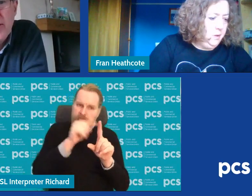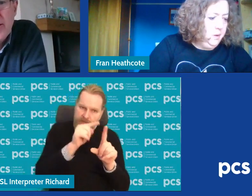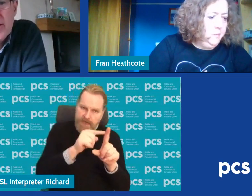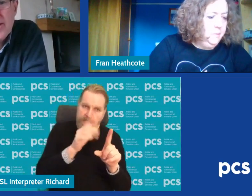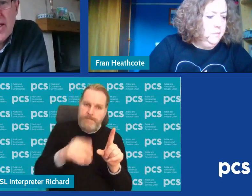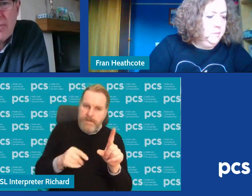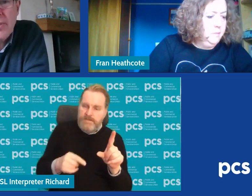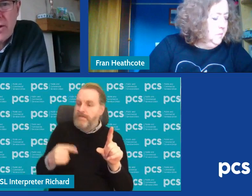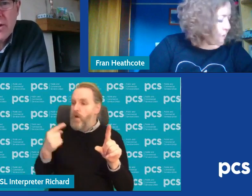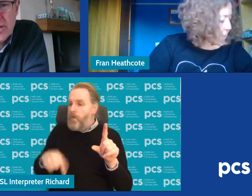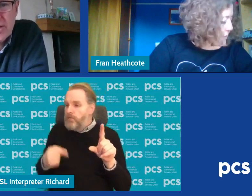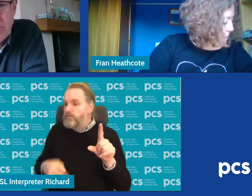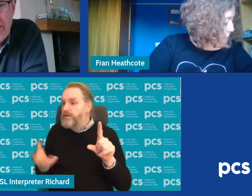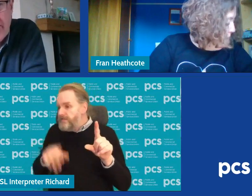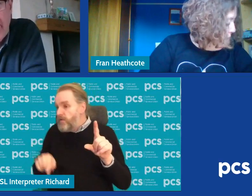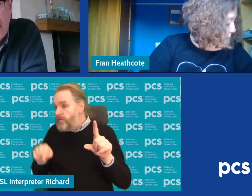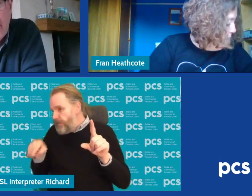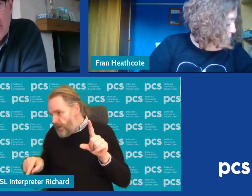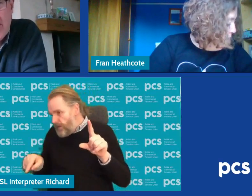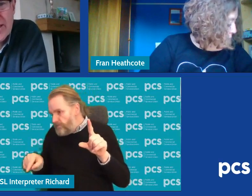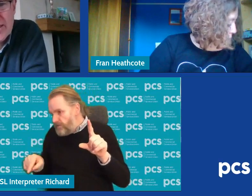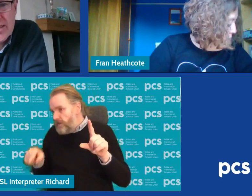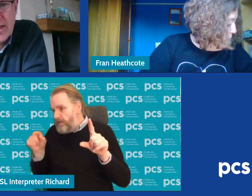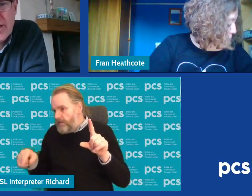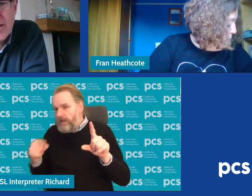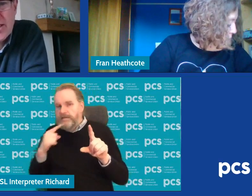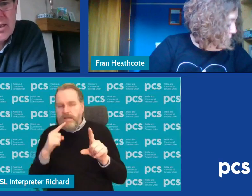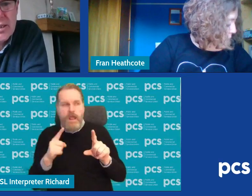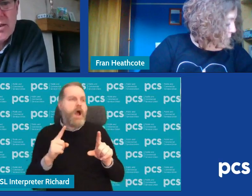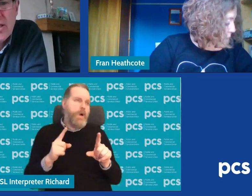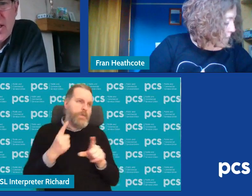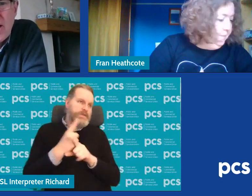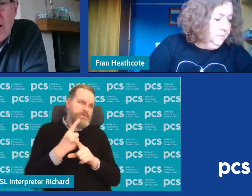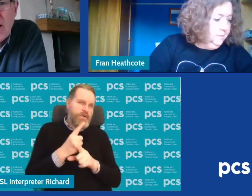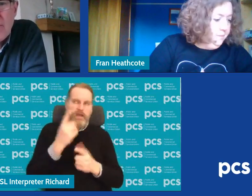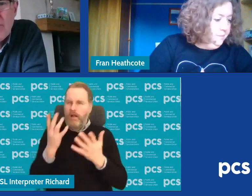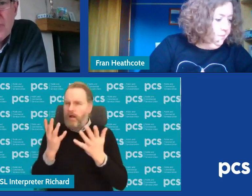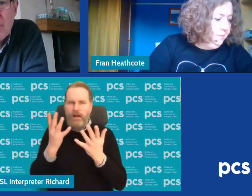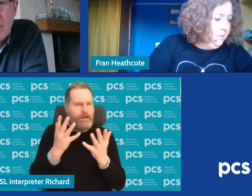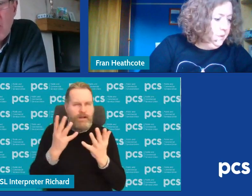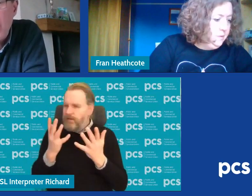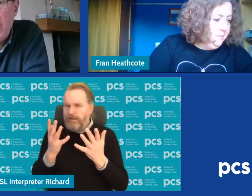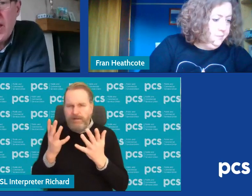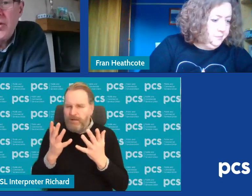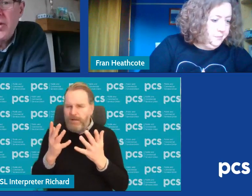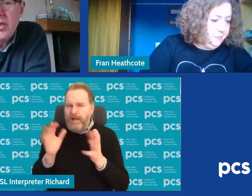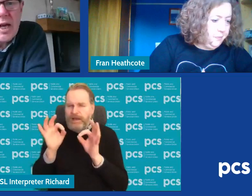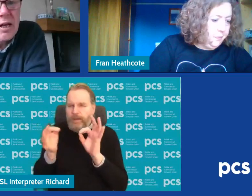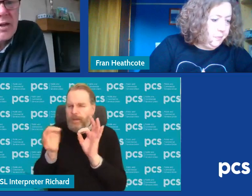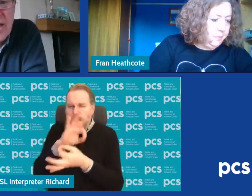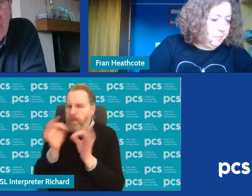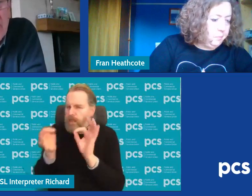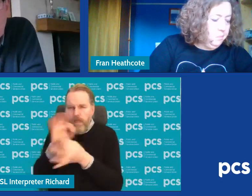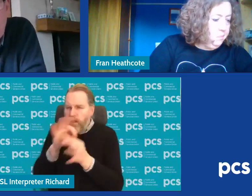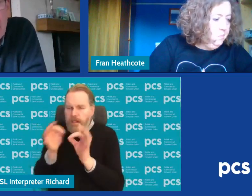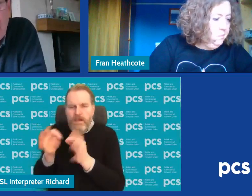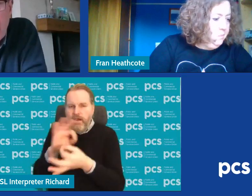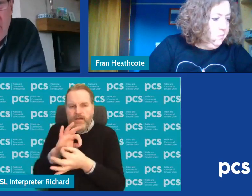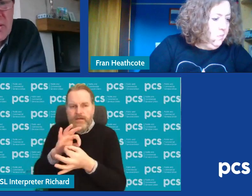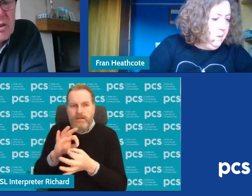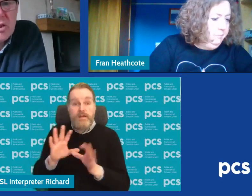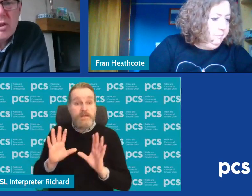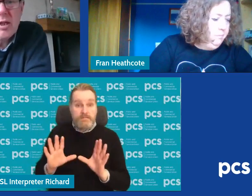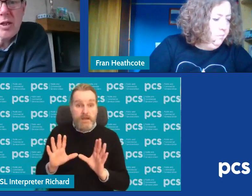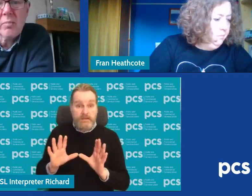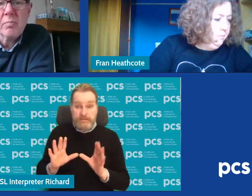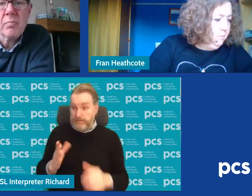out is that because they're trying to get the other sectors done and dusted. But we understand that they